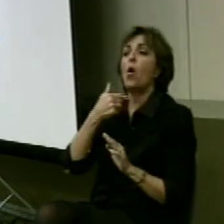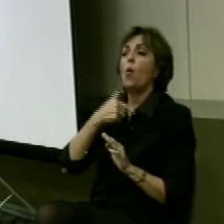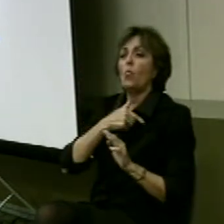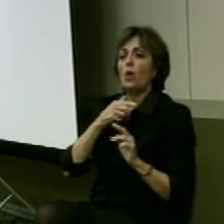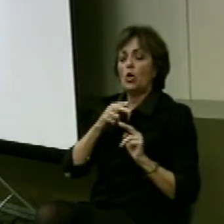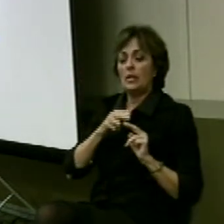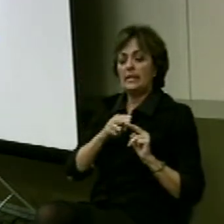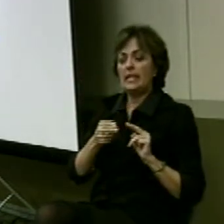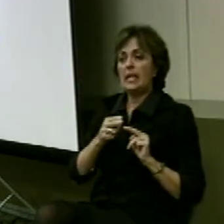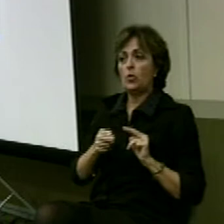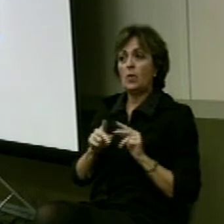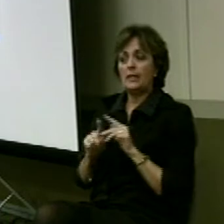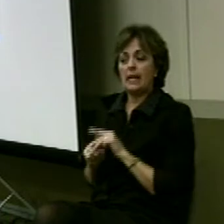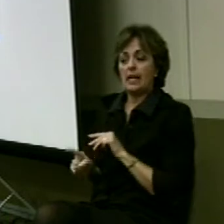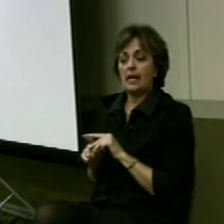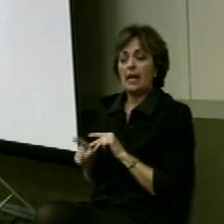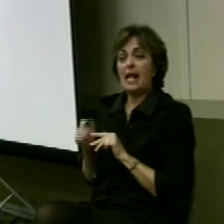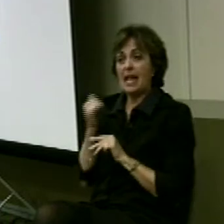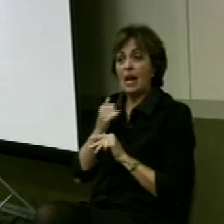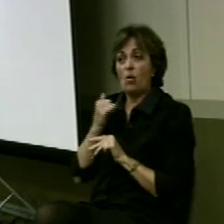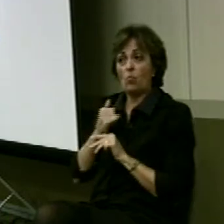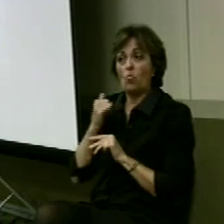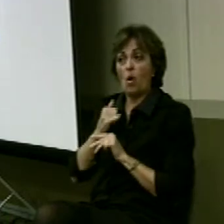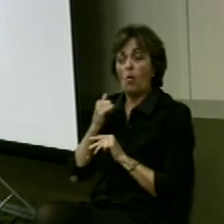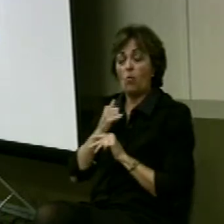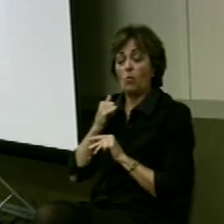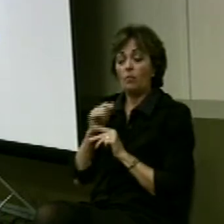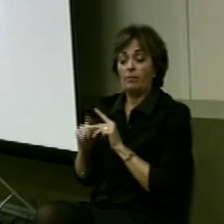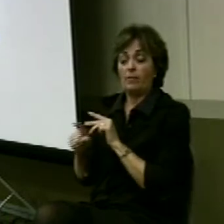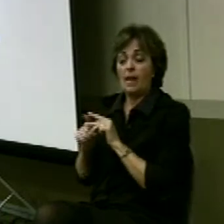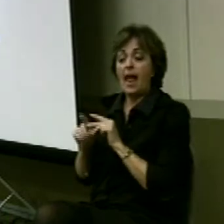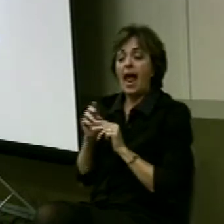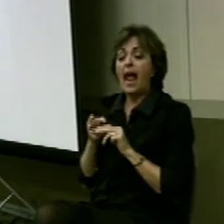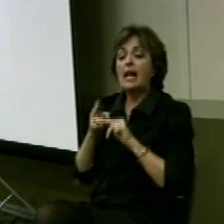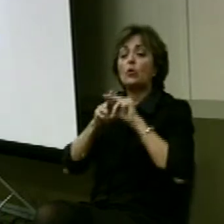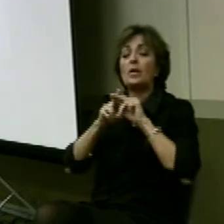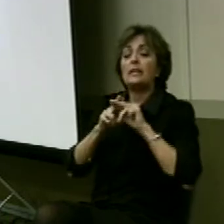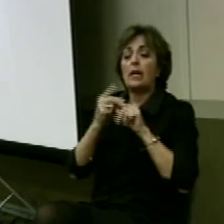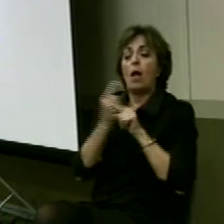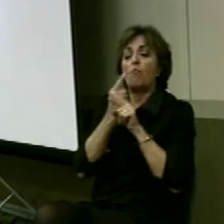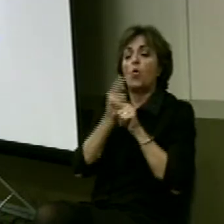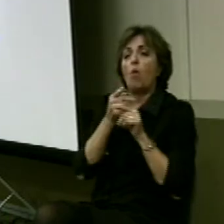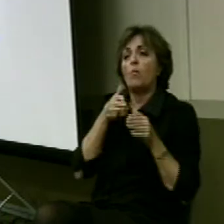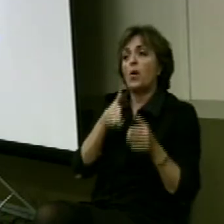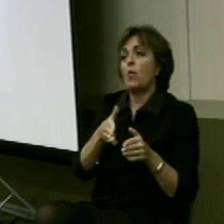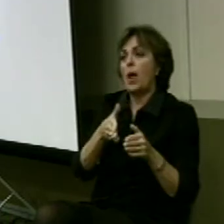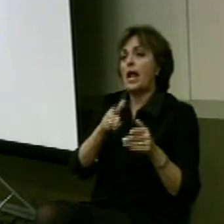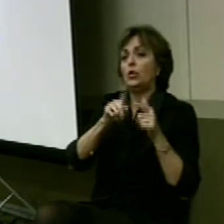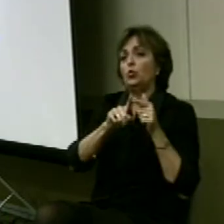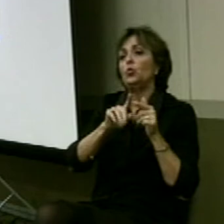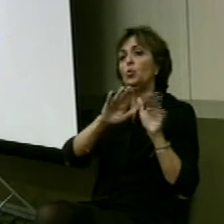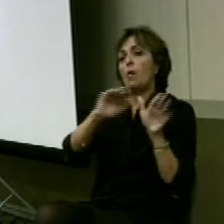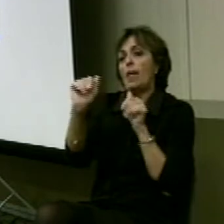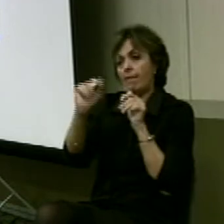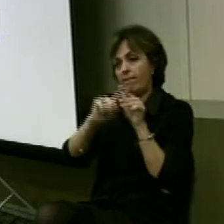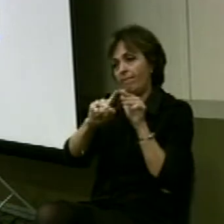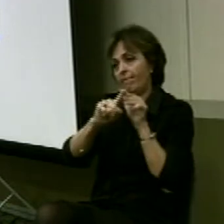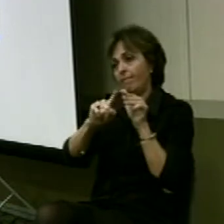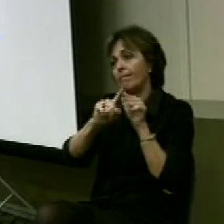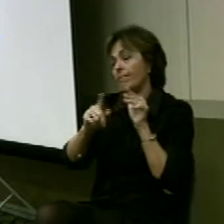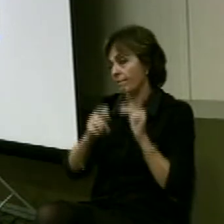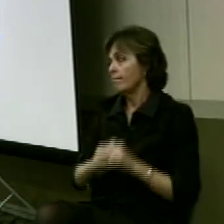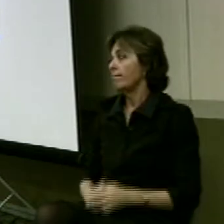previously, we're still continuing to decrease the escaping inappropriately and increasing the use of appropriate